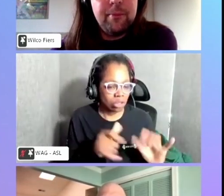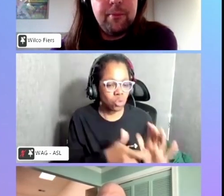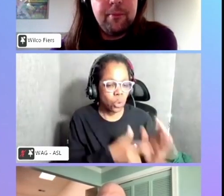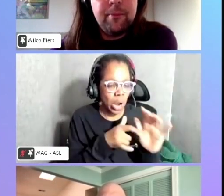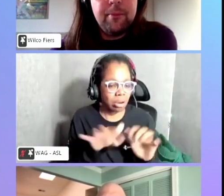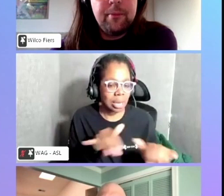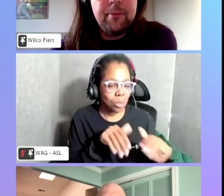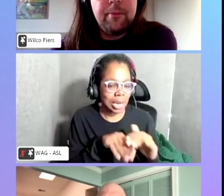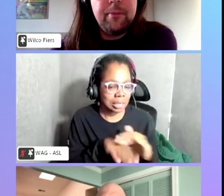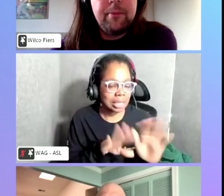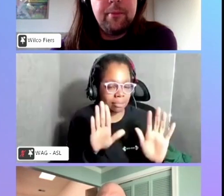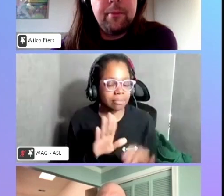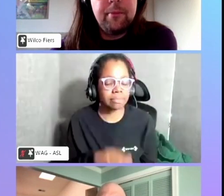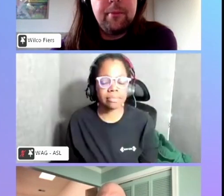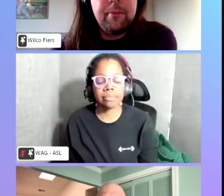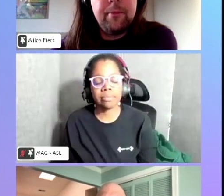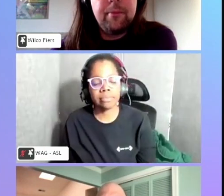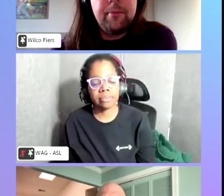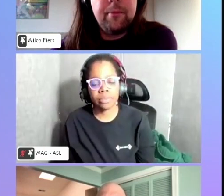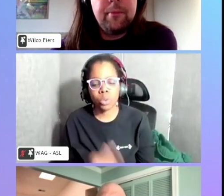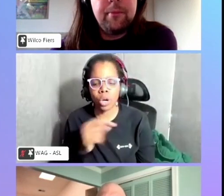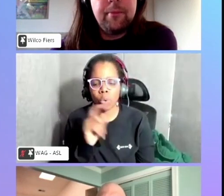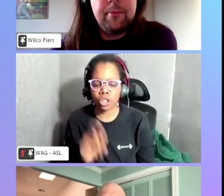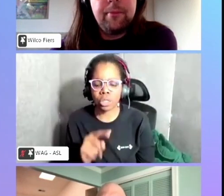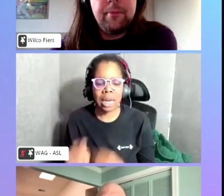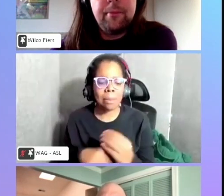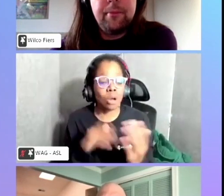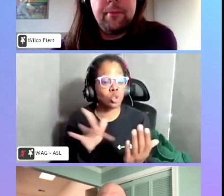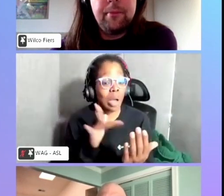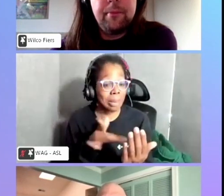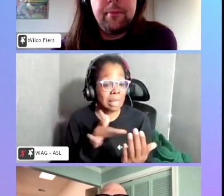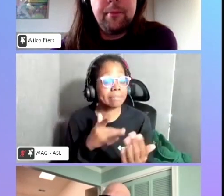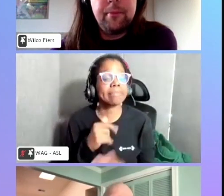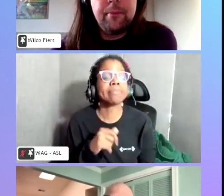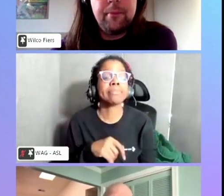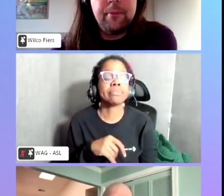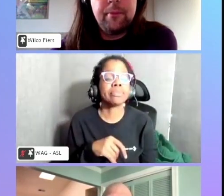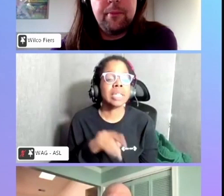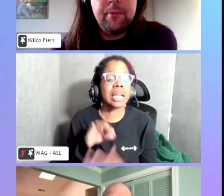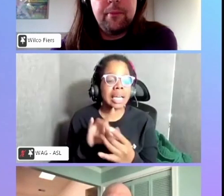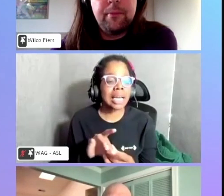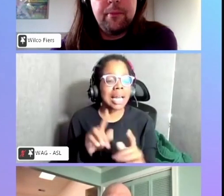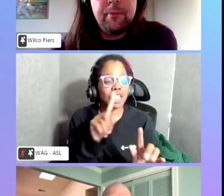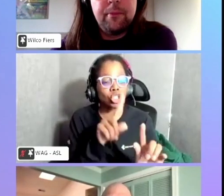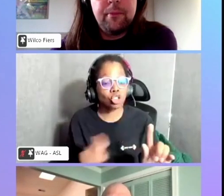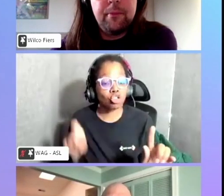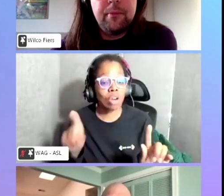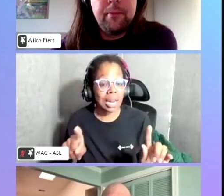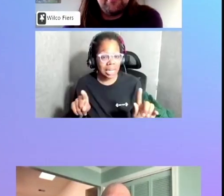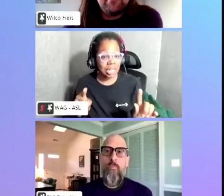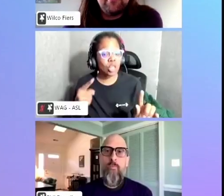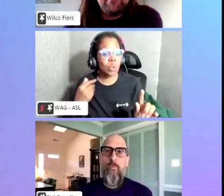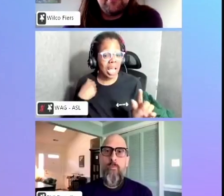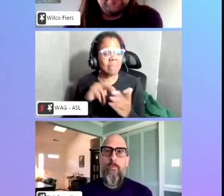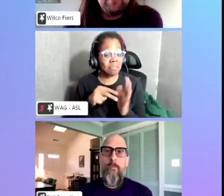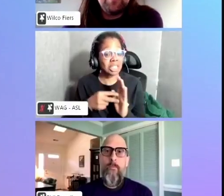accessibility. And there was a question about swiping. So in dragging, there is a definition